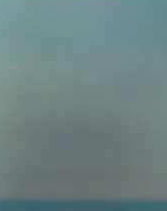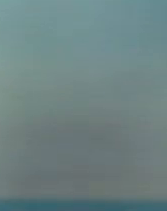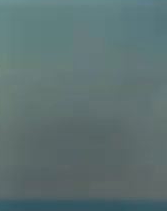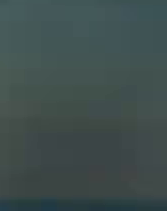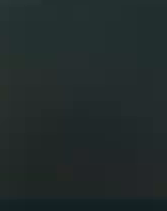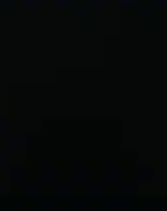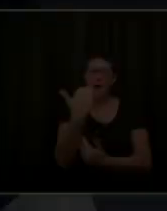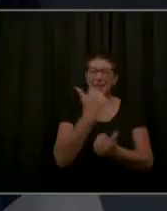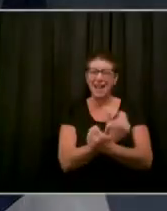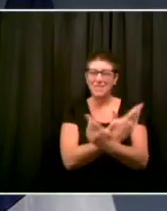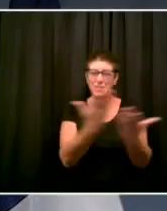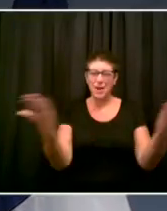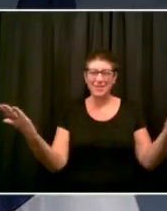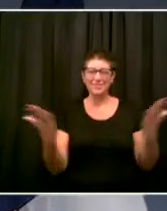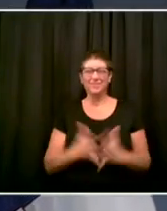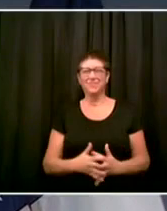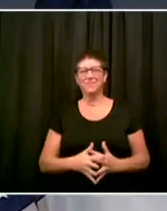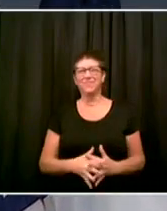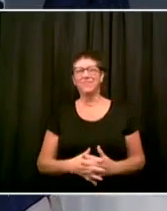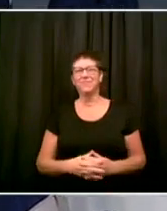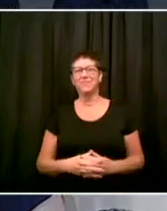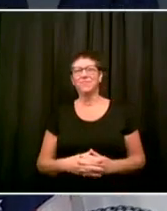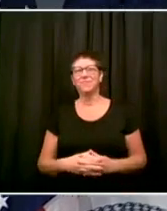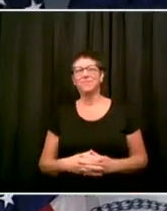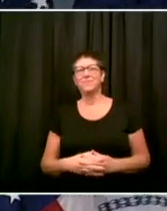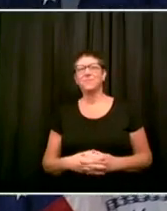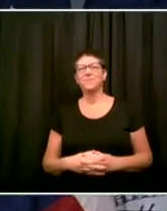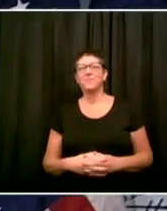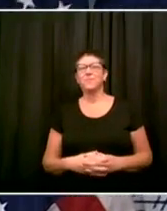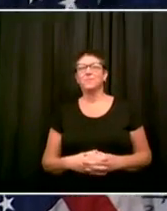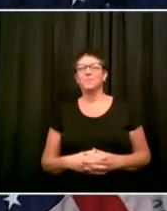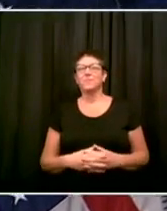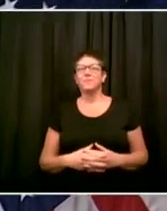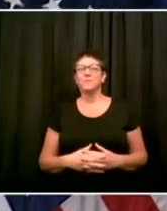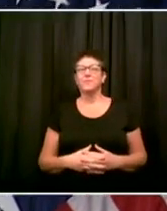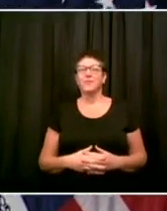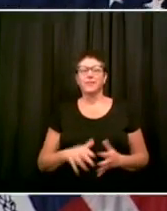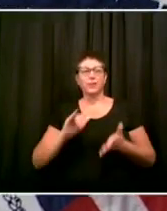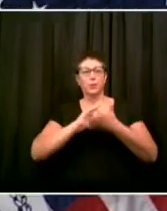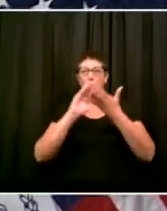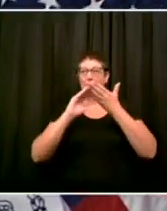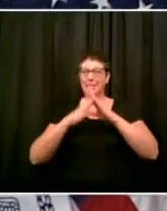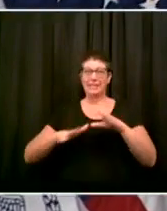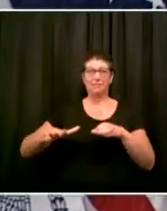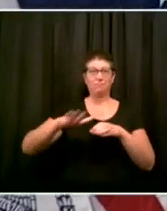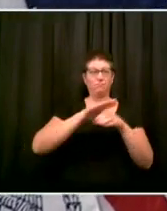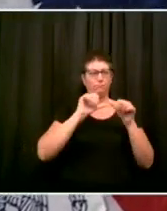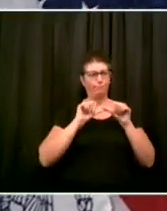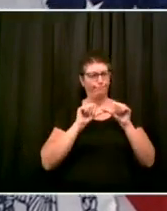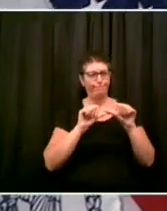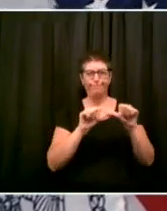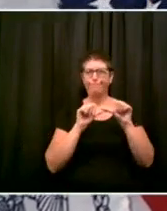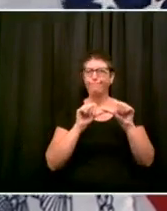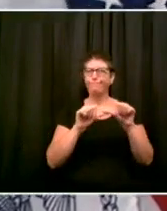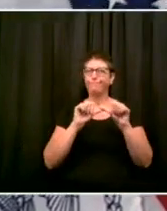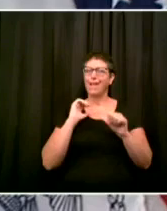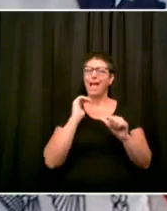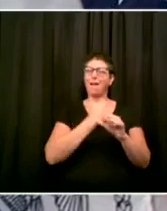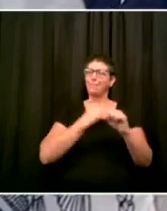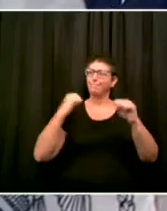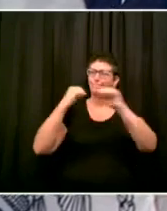now. New York City continues on our road back. New York City, every